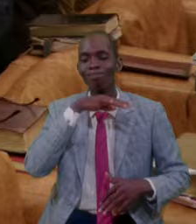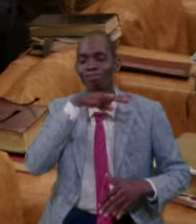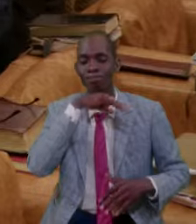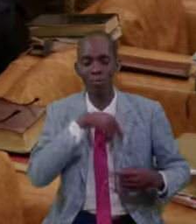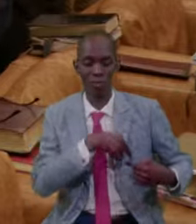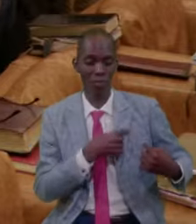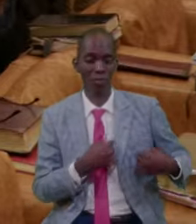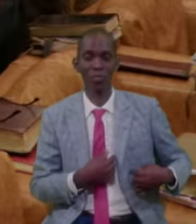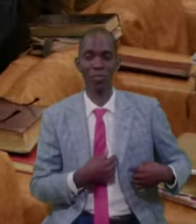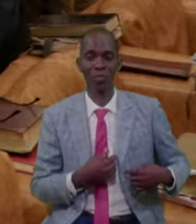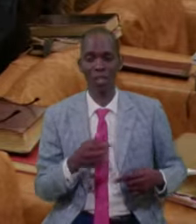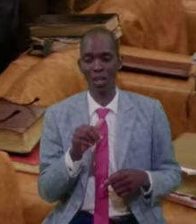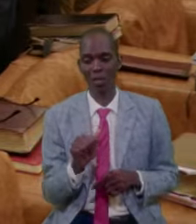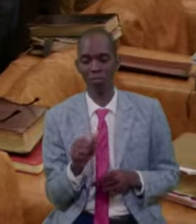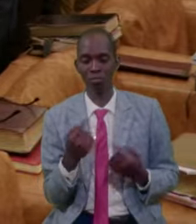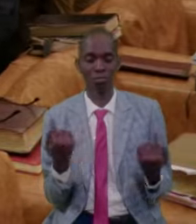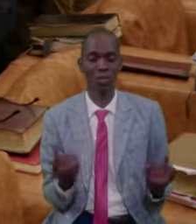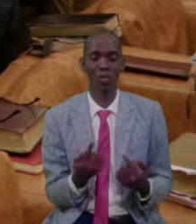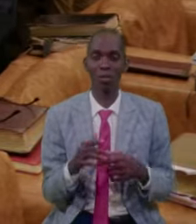a perverted heart,